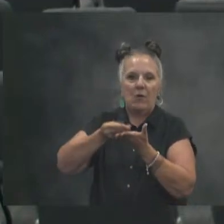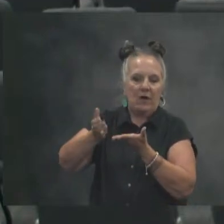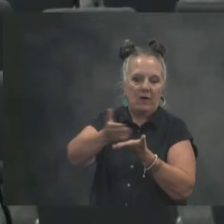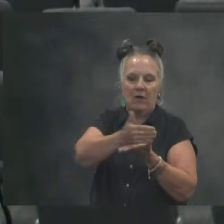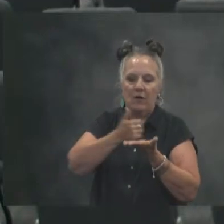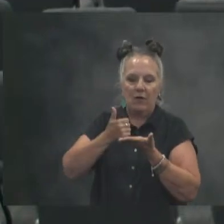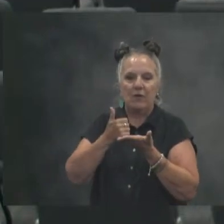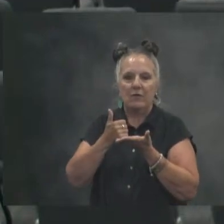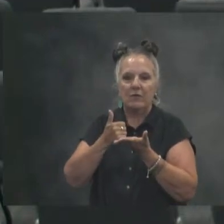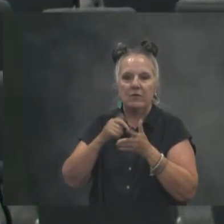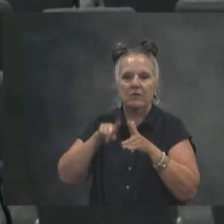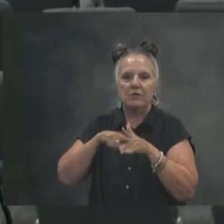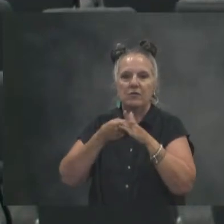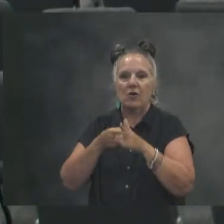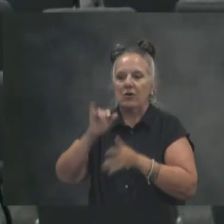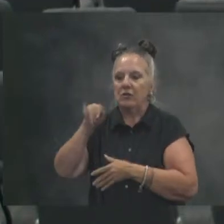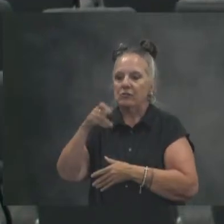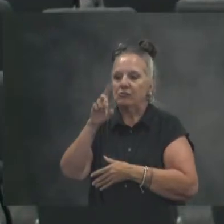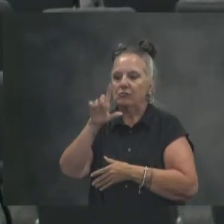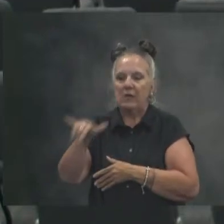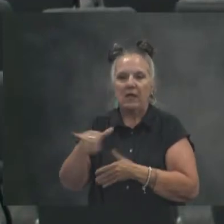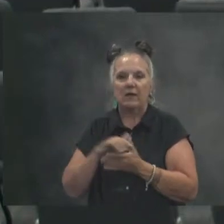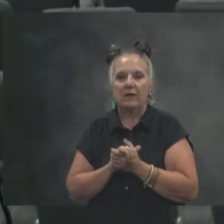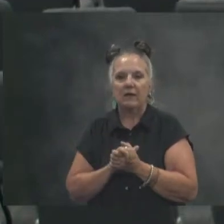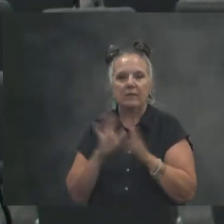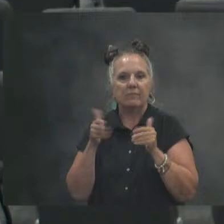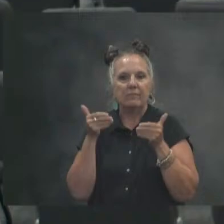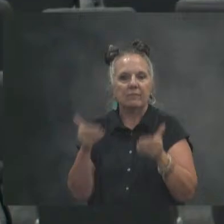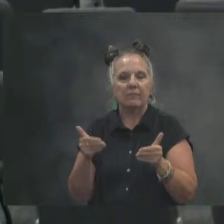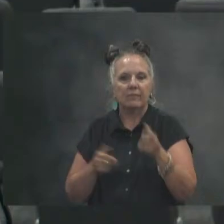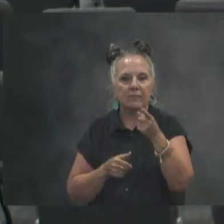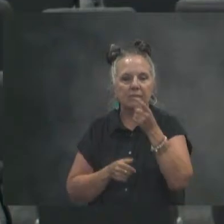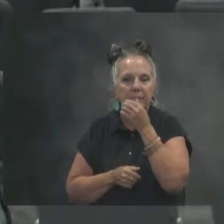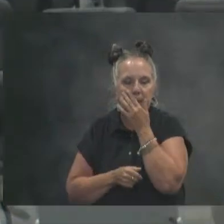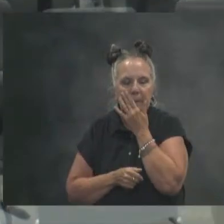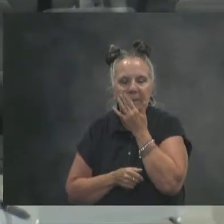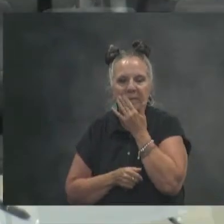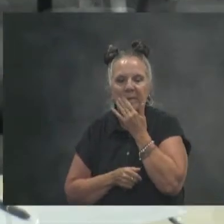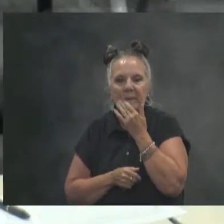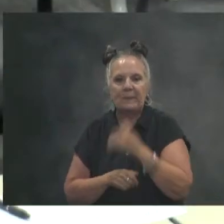1st, 2024. Good evening, Mrs. Good evening. Baker.